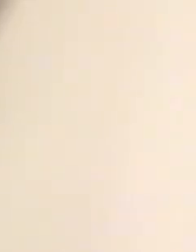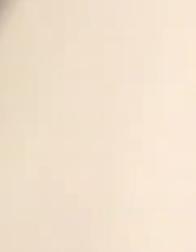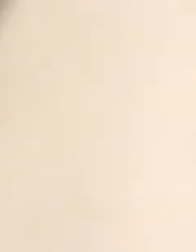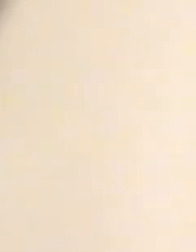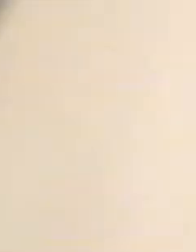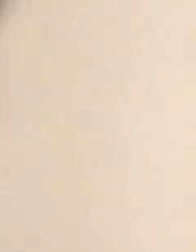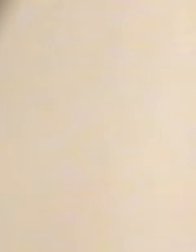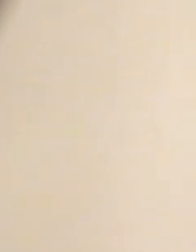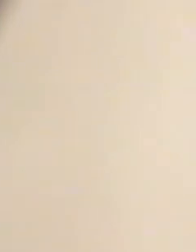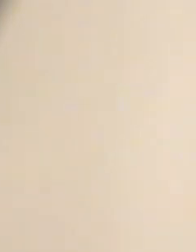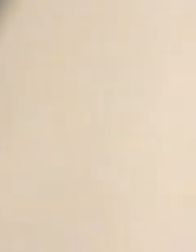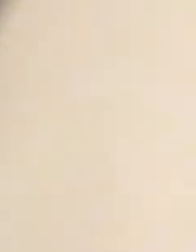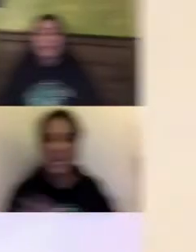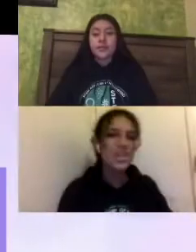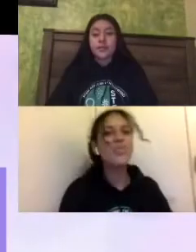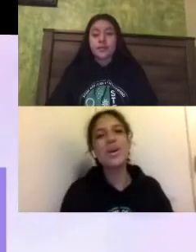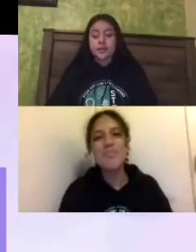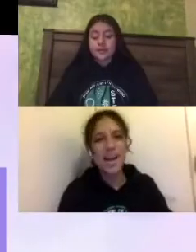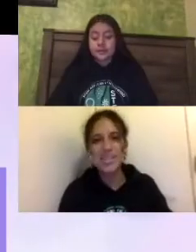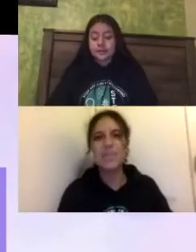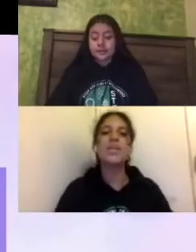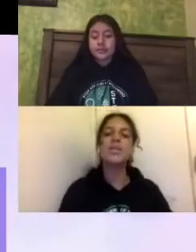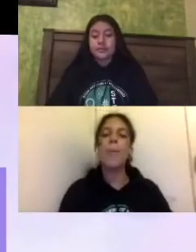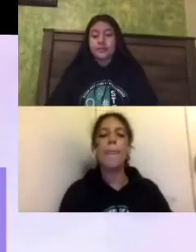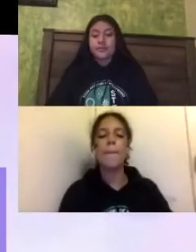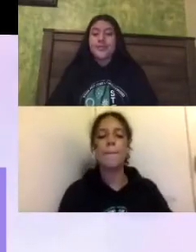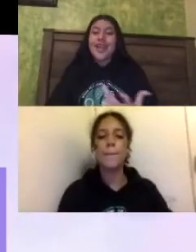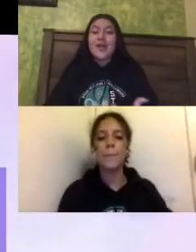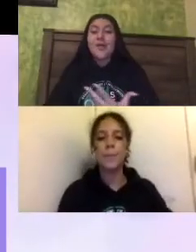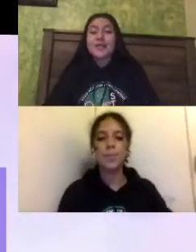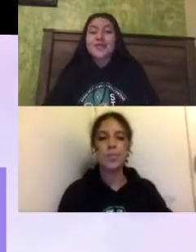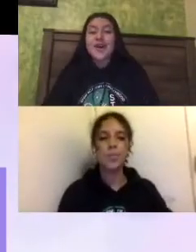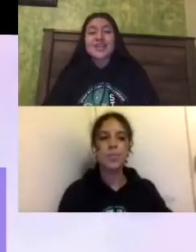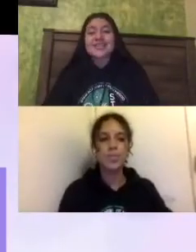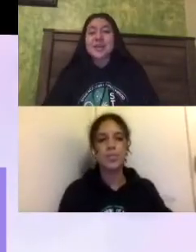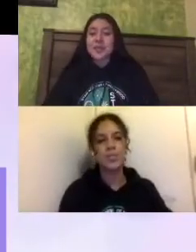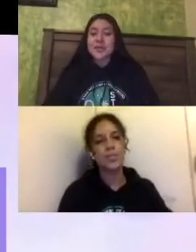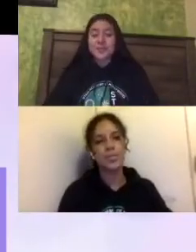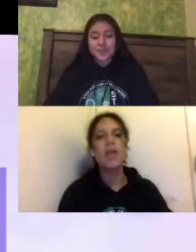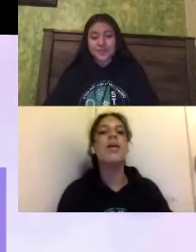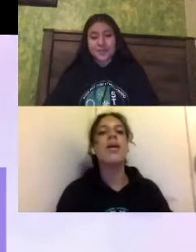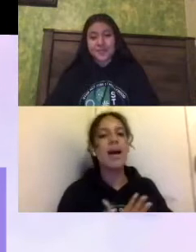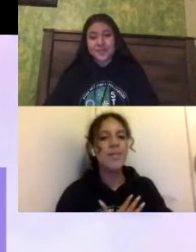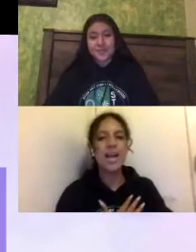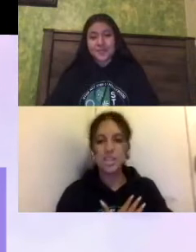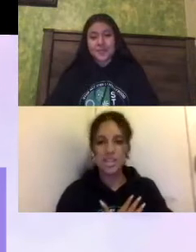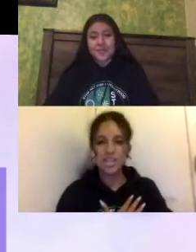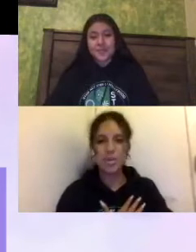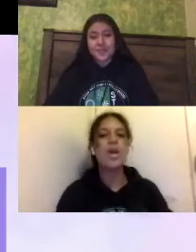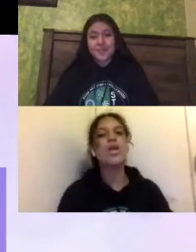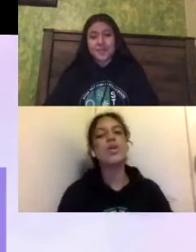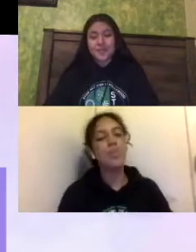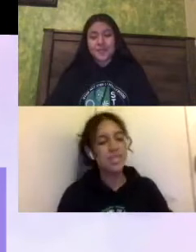you guys that I am your new vice president. Hello, welcome back STEMIs. And welcome to our August assembly. I am Ashley